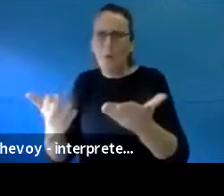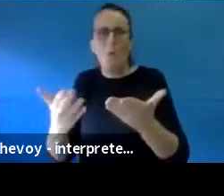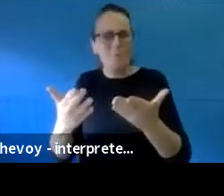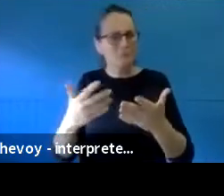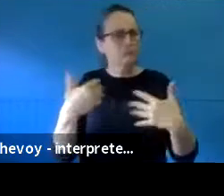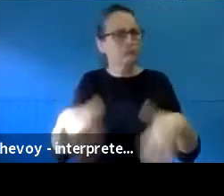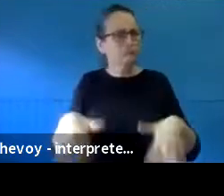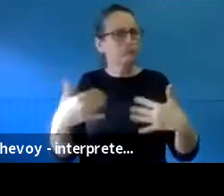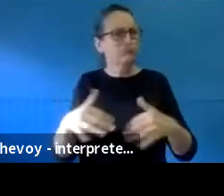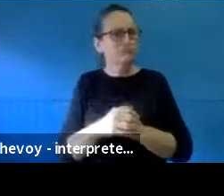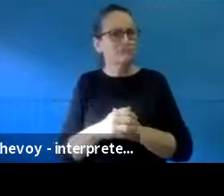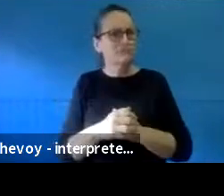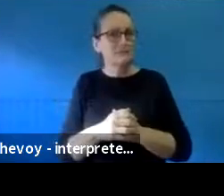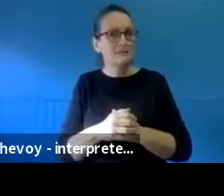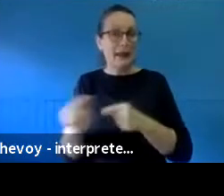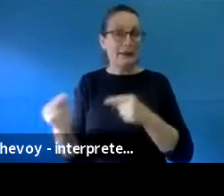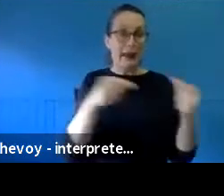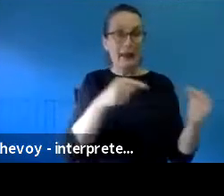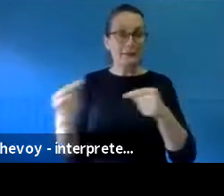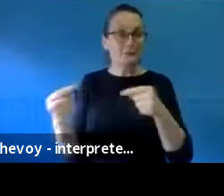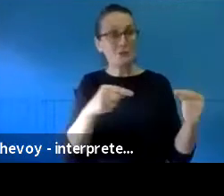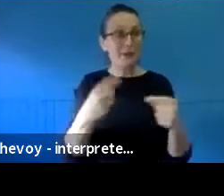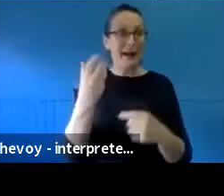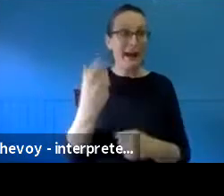It's given rise to as many arguments as it has to solutions.